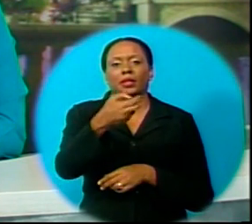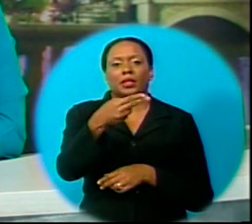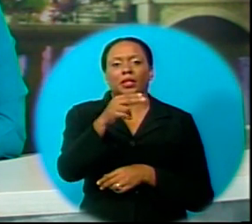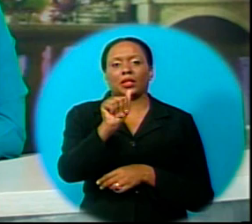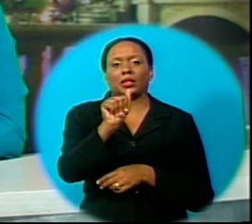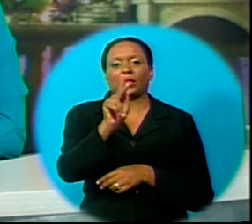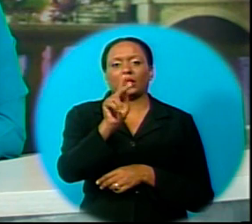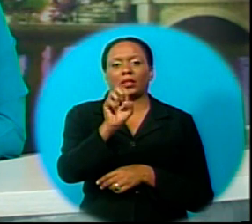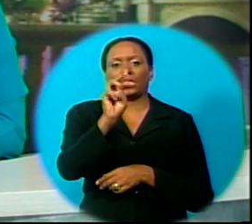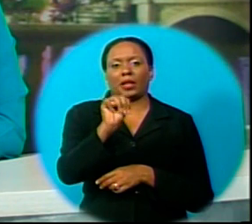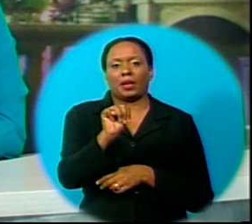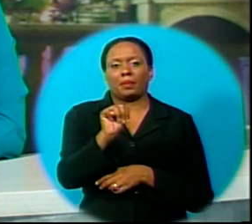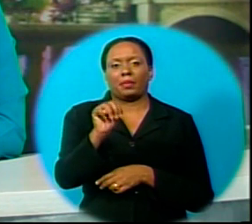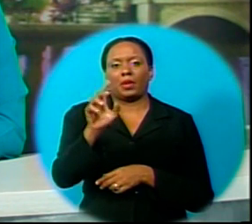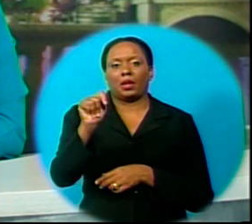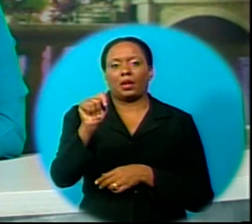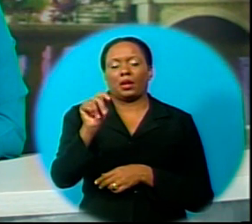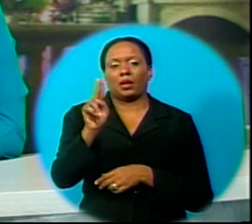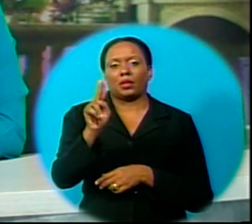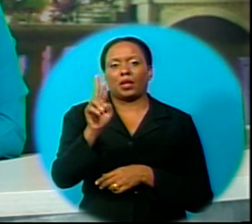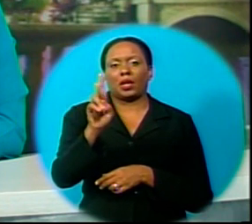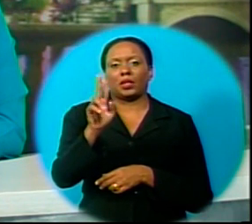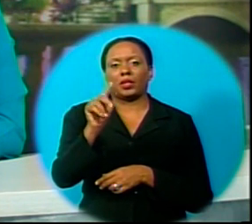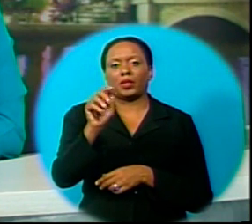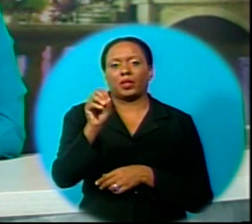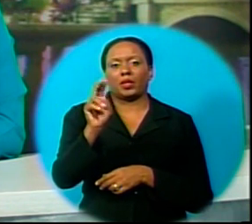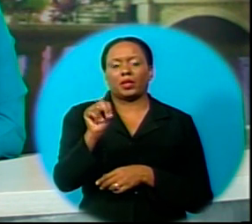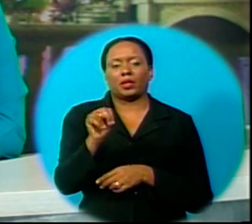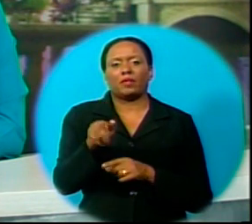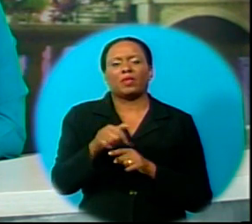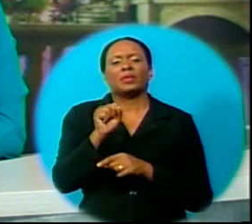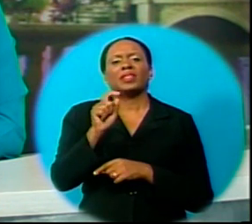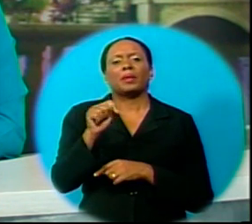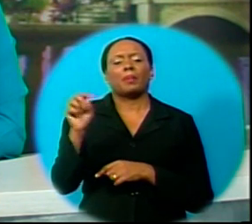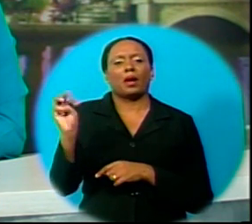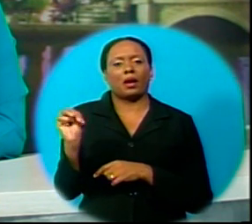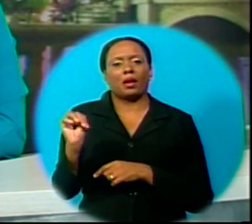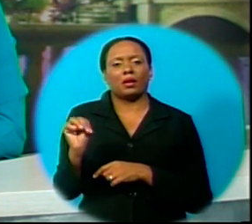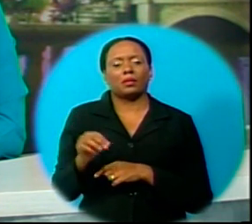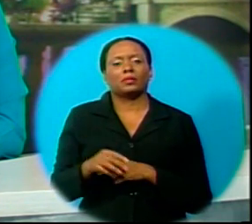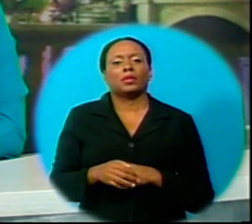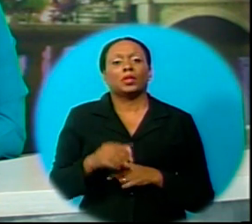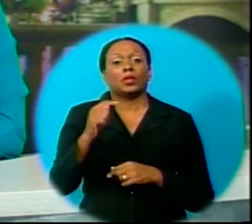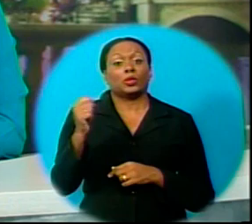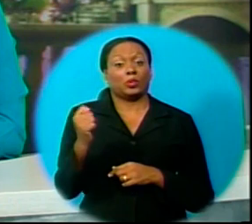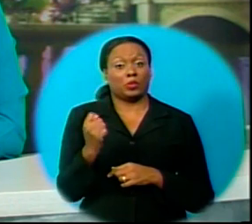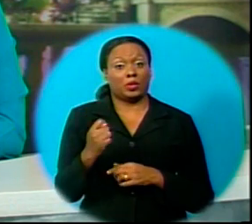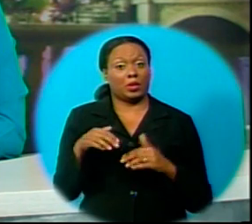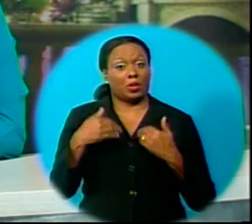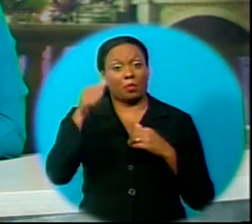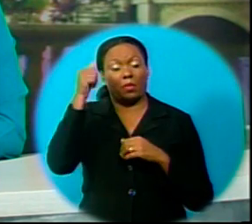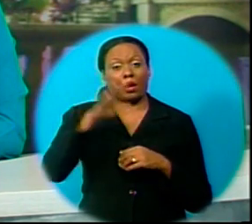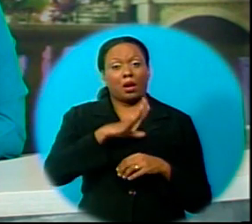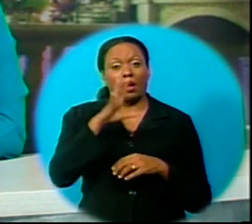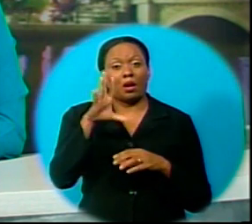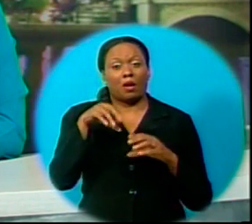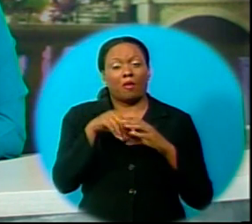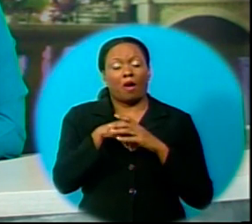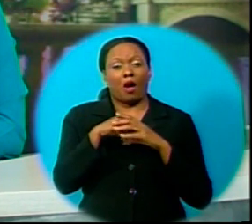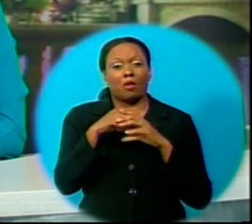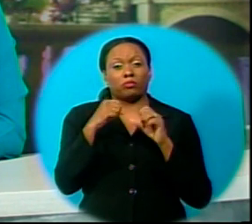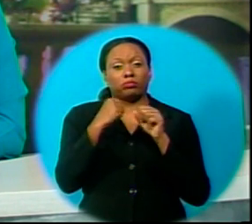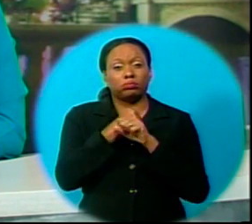Shakem Romario Turton of Long Gap, Spooners Hill. Police say on Tuesday the young man was involved in an altercation